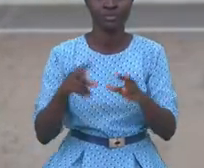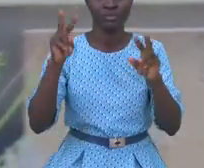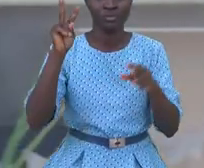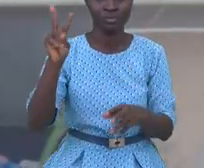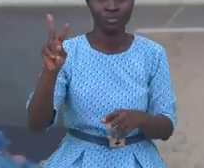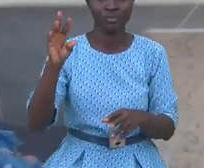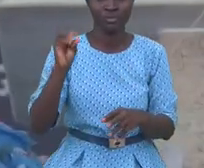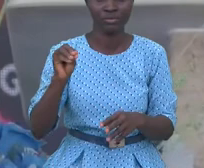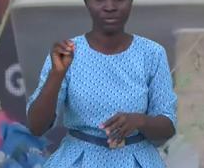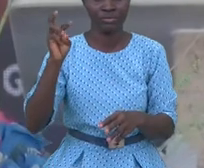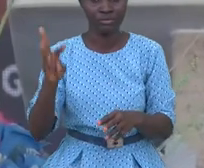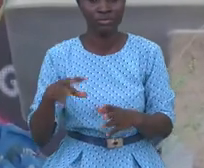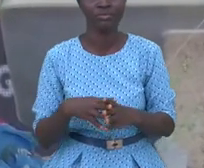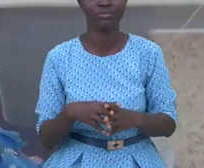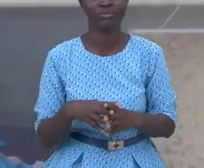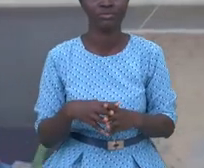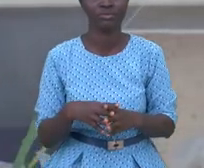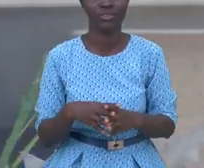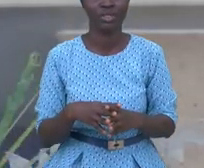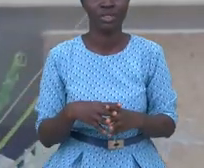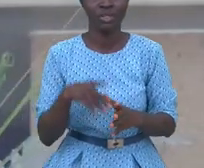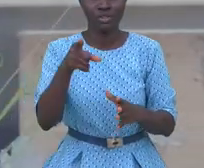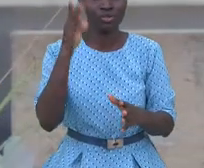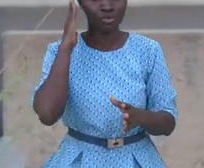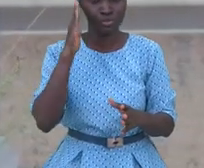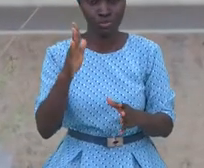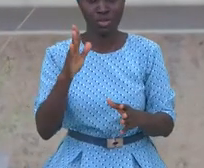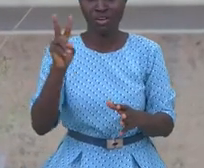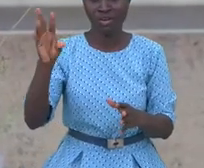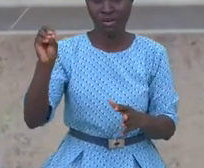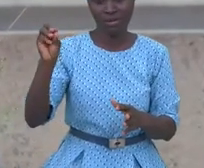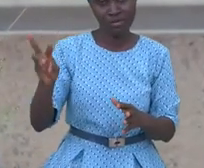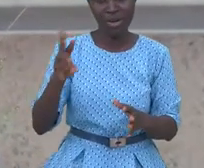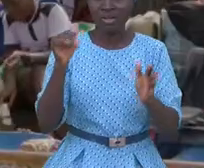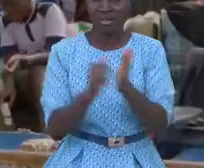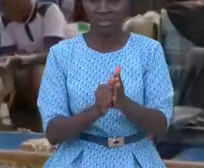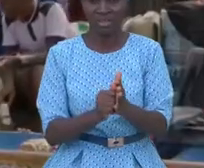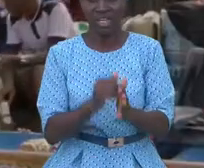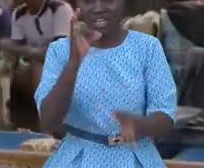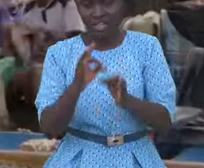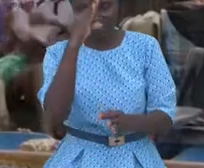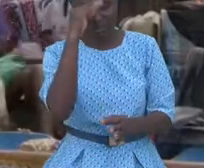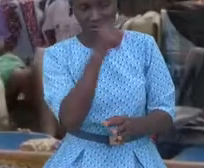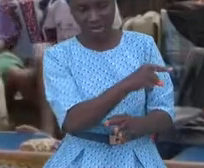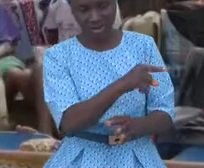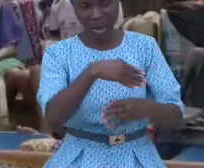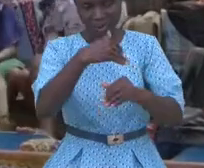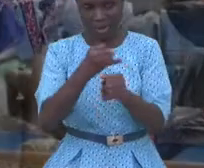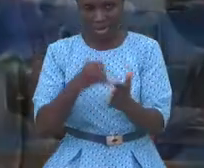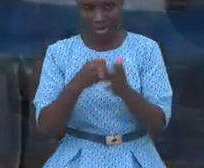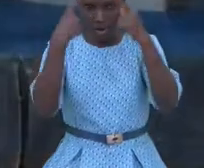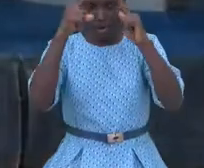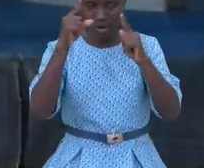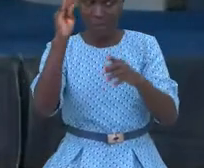made it by the grace of God. I will make it." I see his life, and